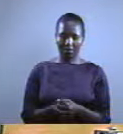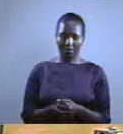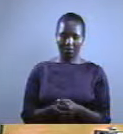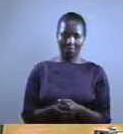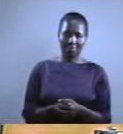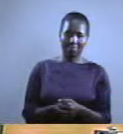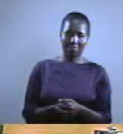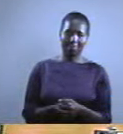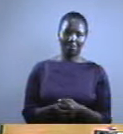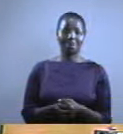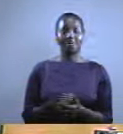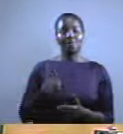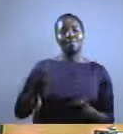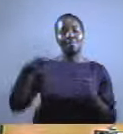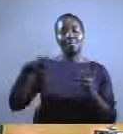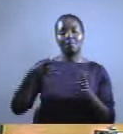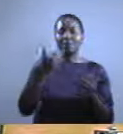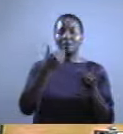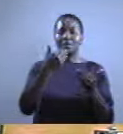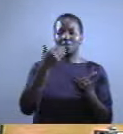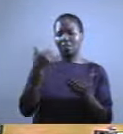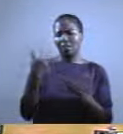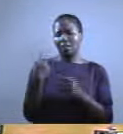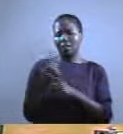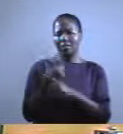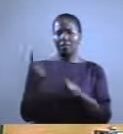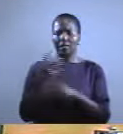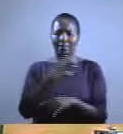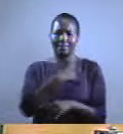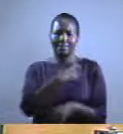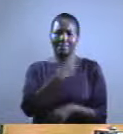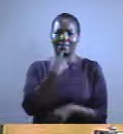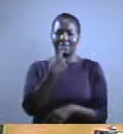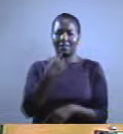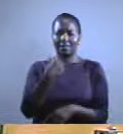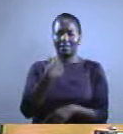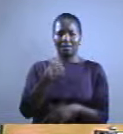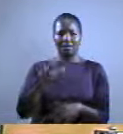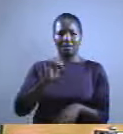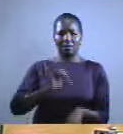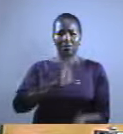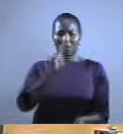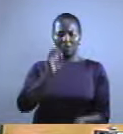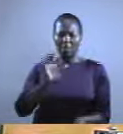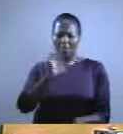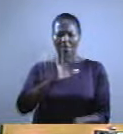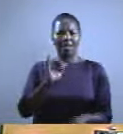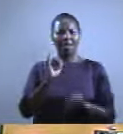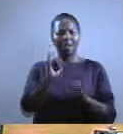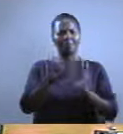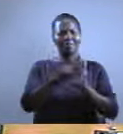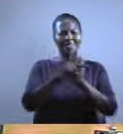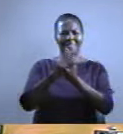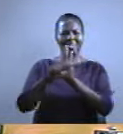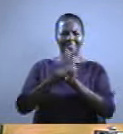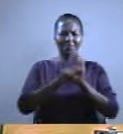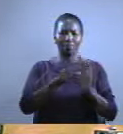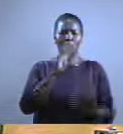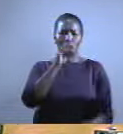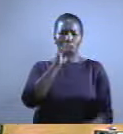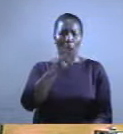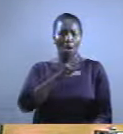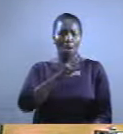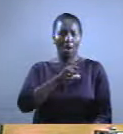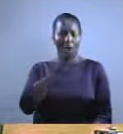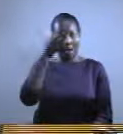Honourable Speaker, thank you. Last week, the Minister told us that the news flow is what's damaging South Africa. I'm afraid, Honourable Minister, it's government policies